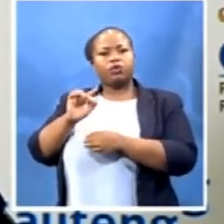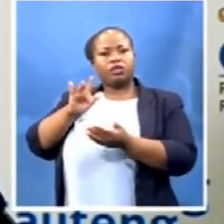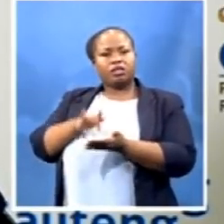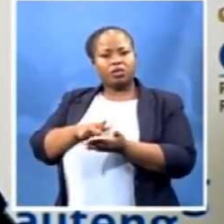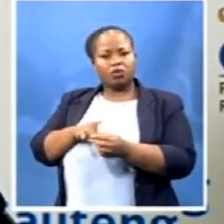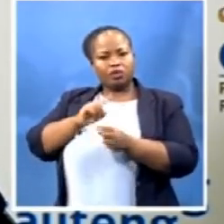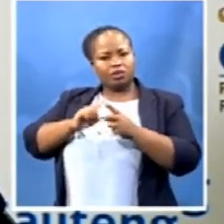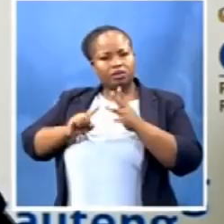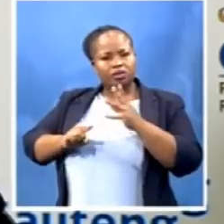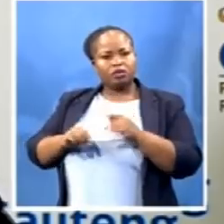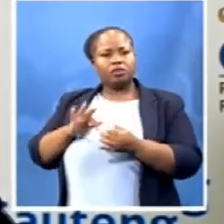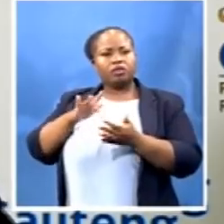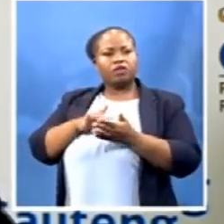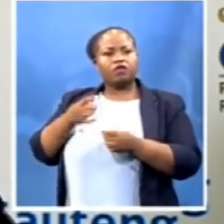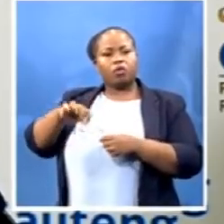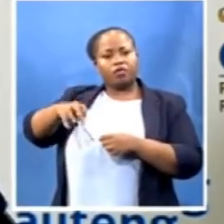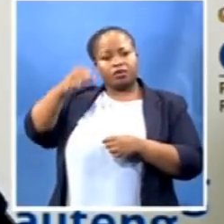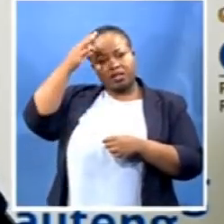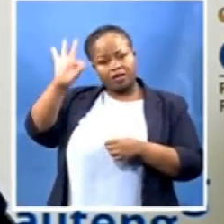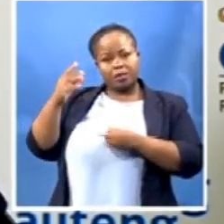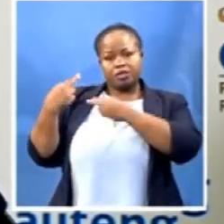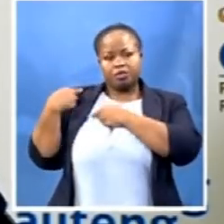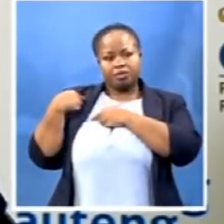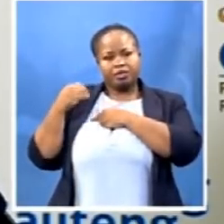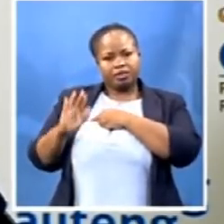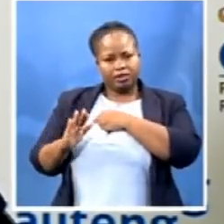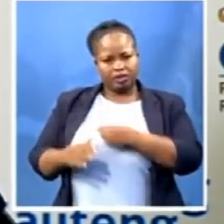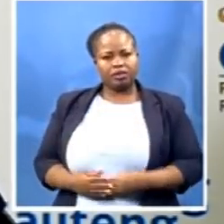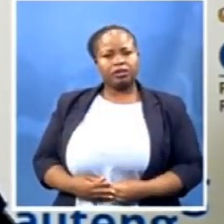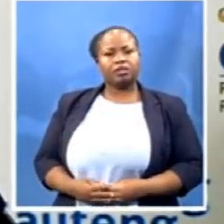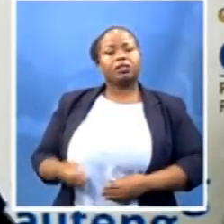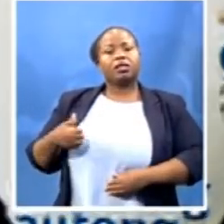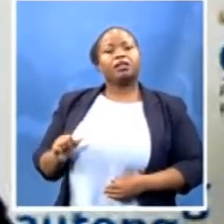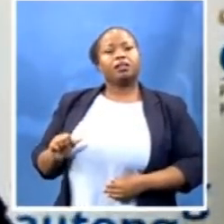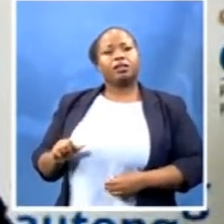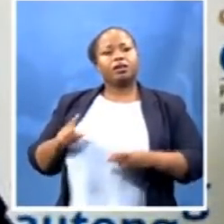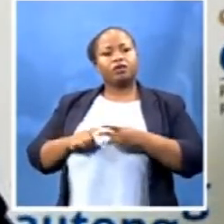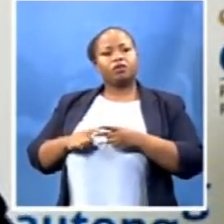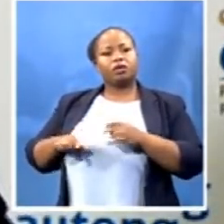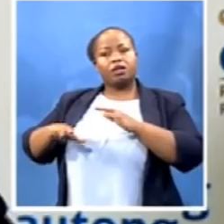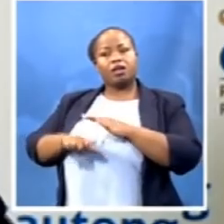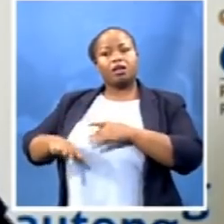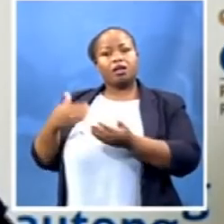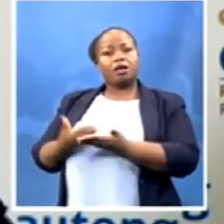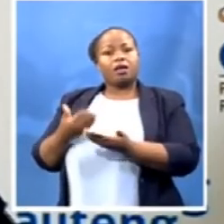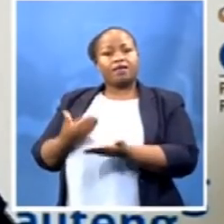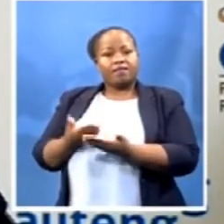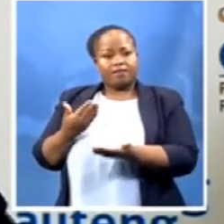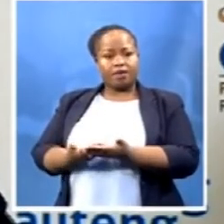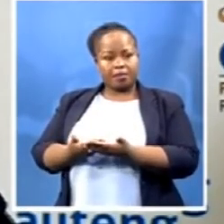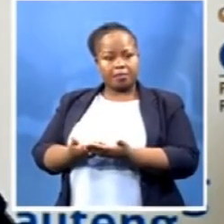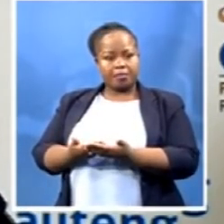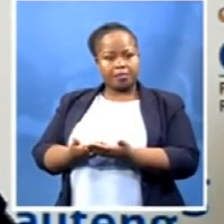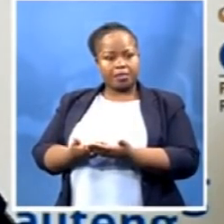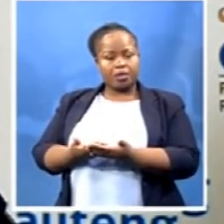government. And then when land is made available or we want to make land available for